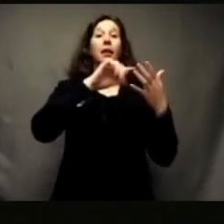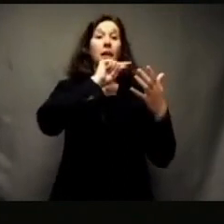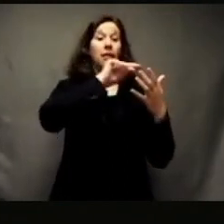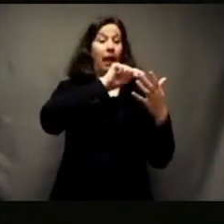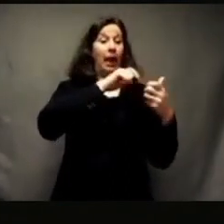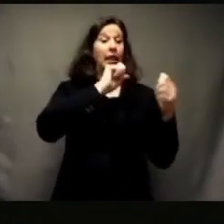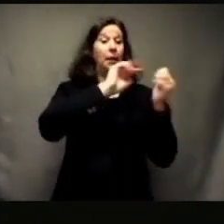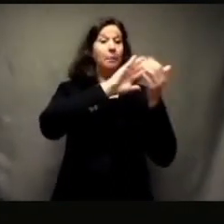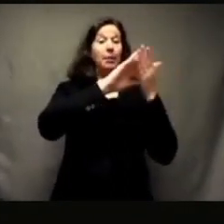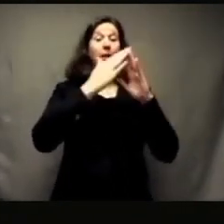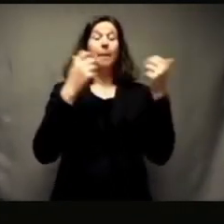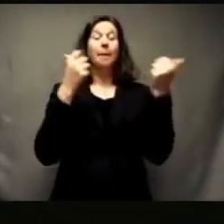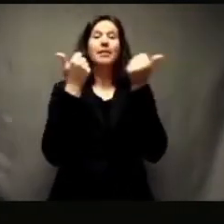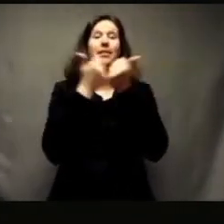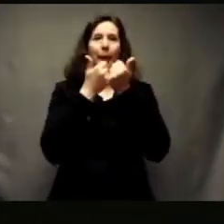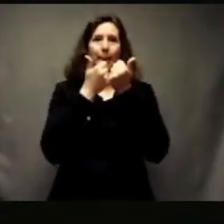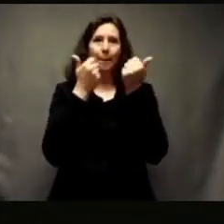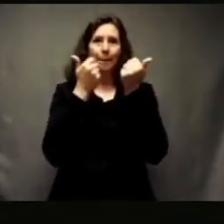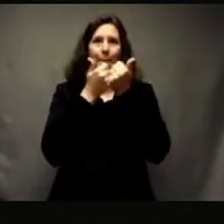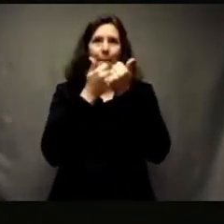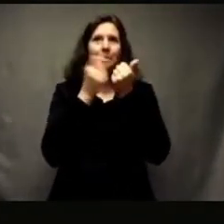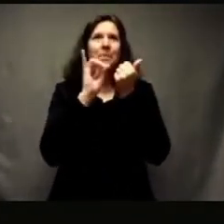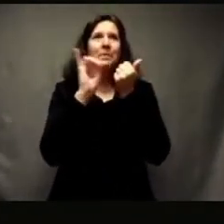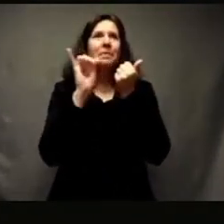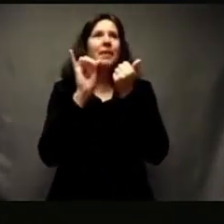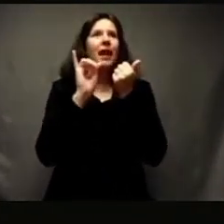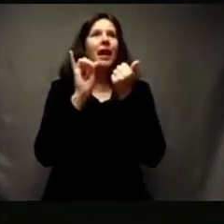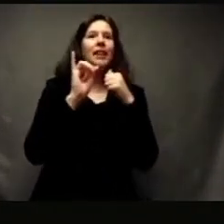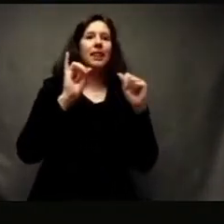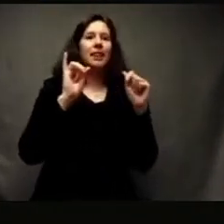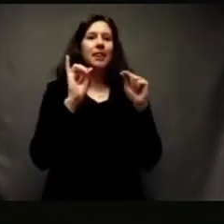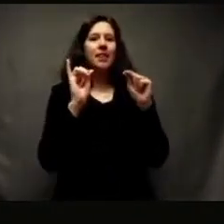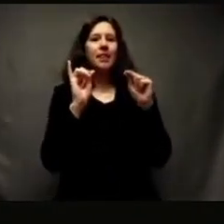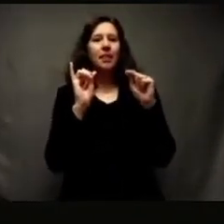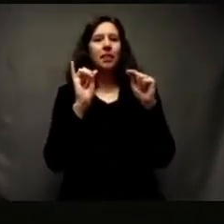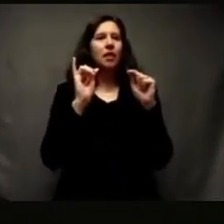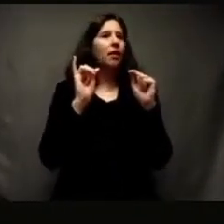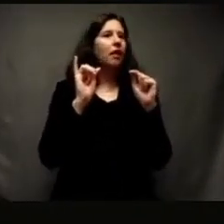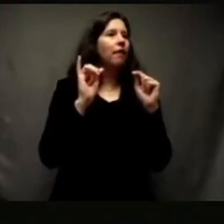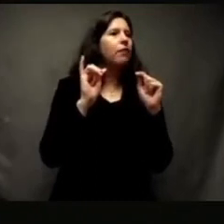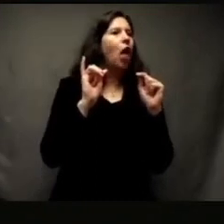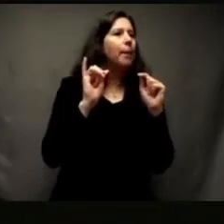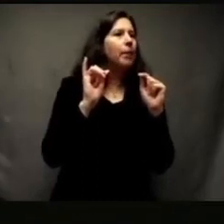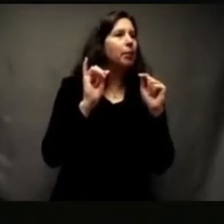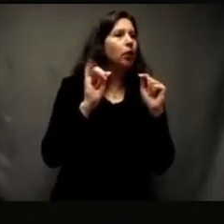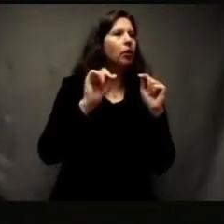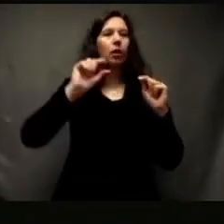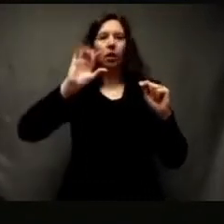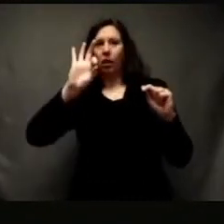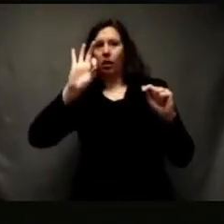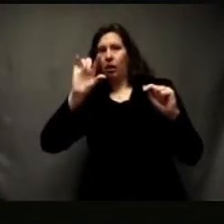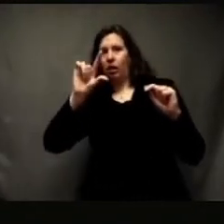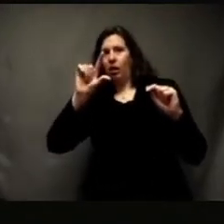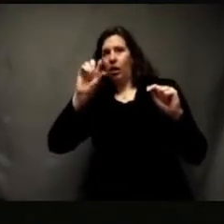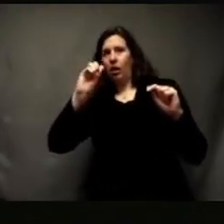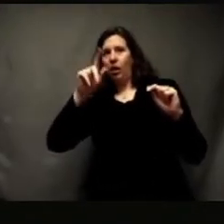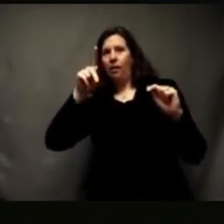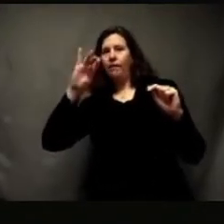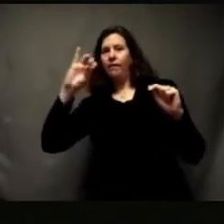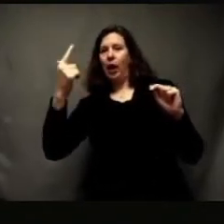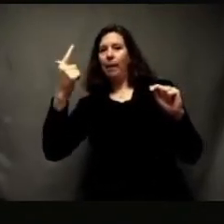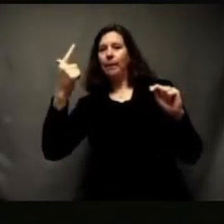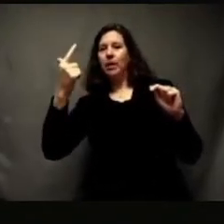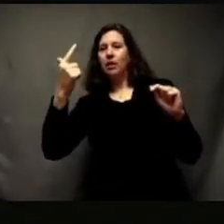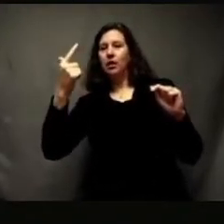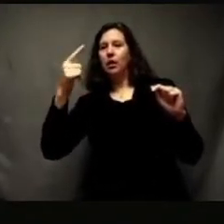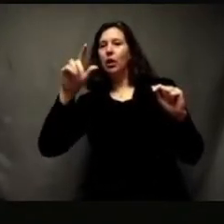So maybe turn it into like a Flappy Bird-esque game. For anyone that's familiar with that app, you have to